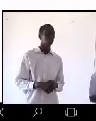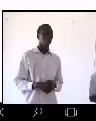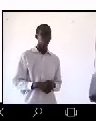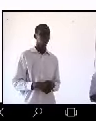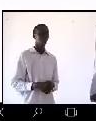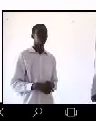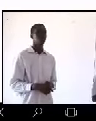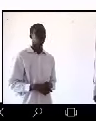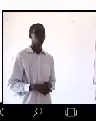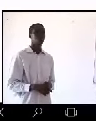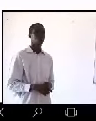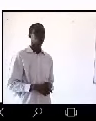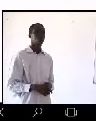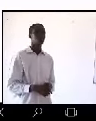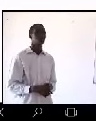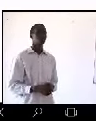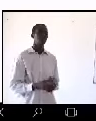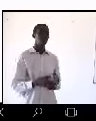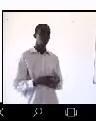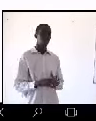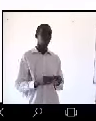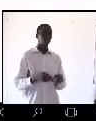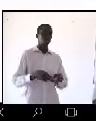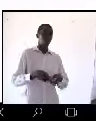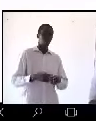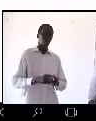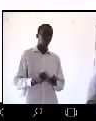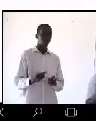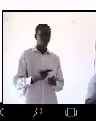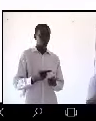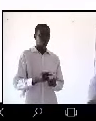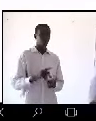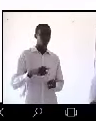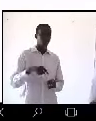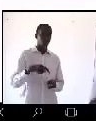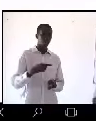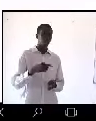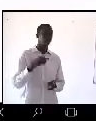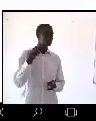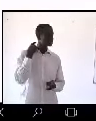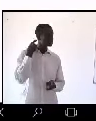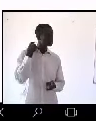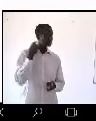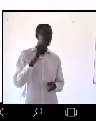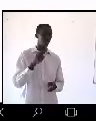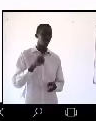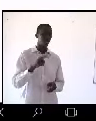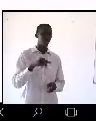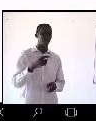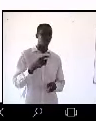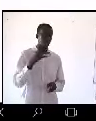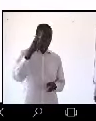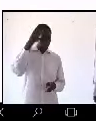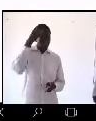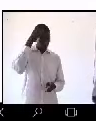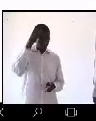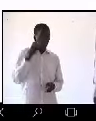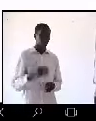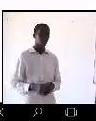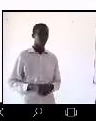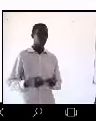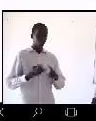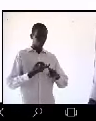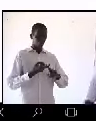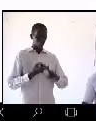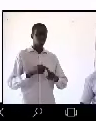of sweat. So that's what the function of the spinal cord. It says it acts as a pathway between the spinal nerves